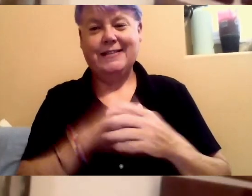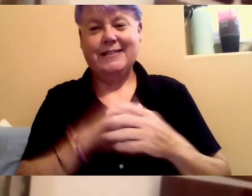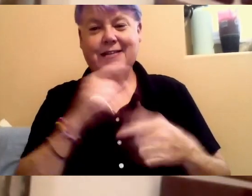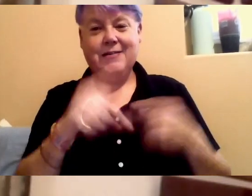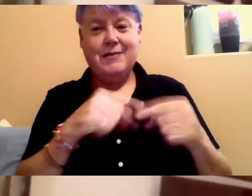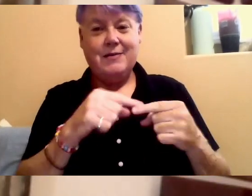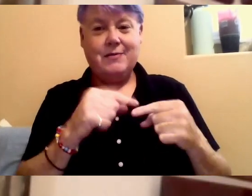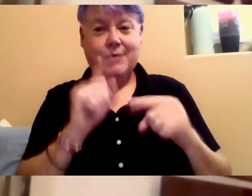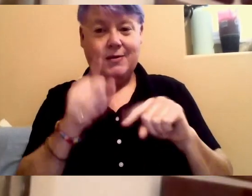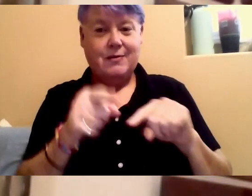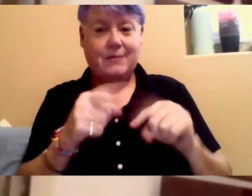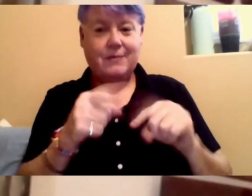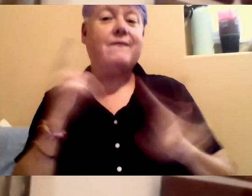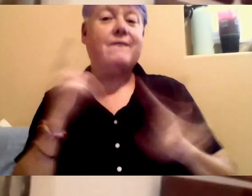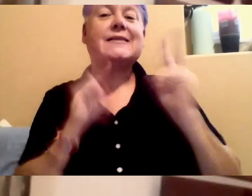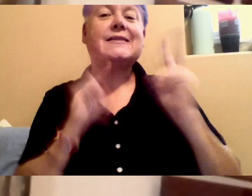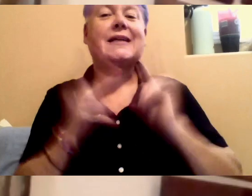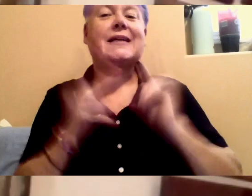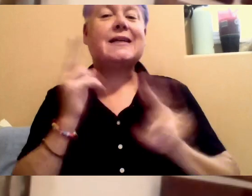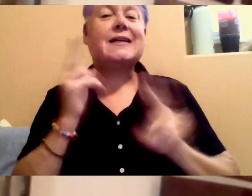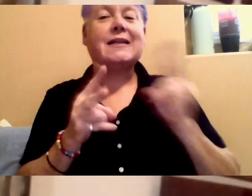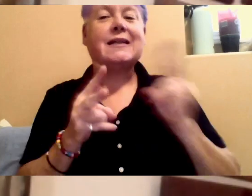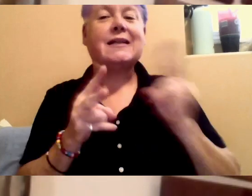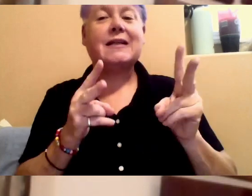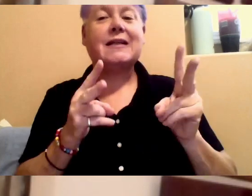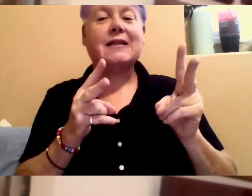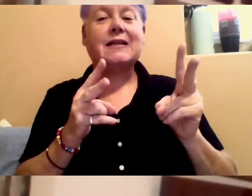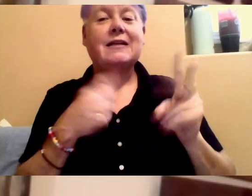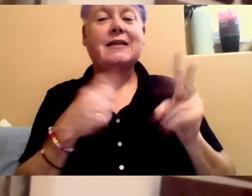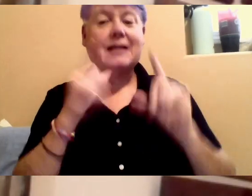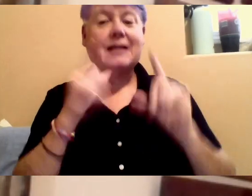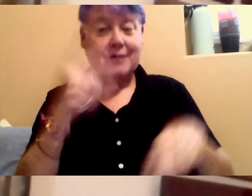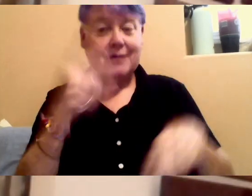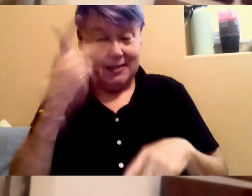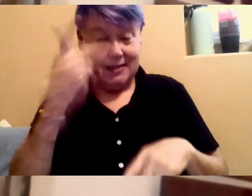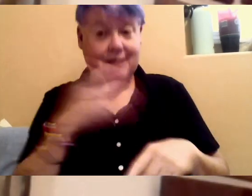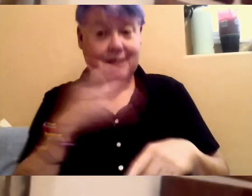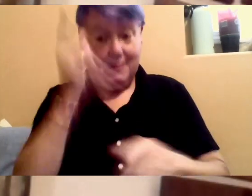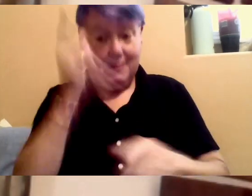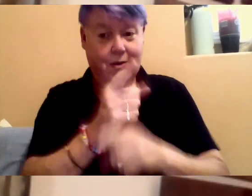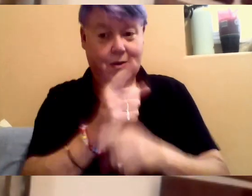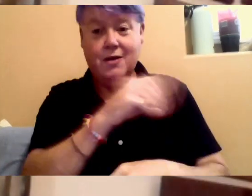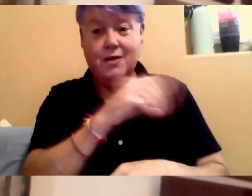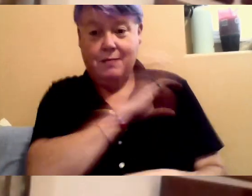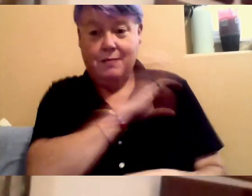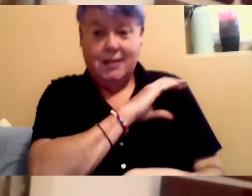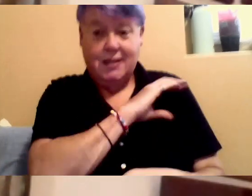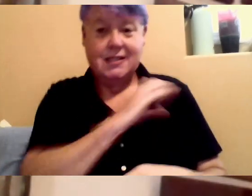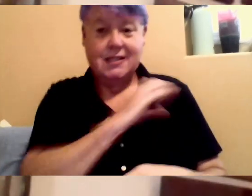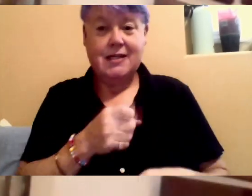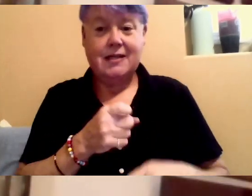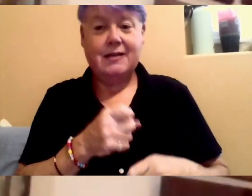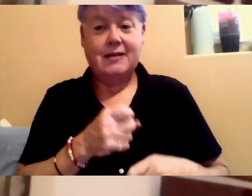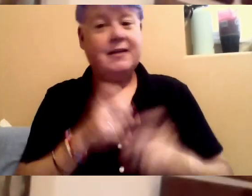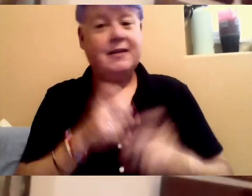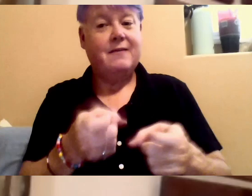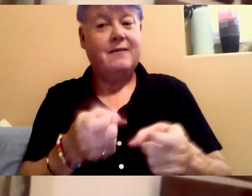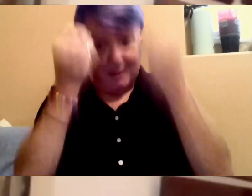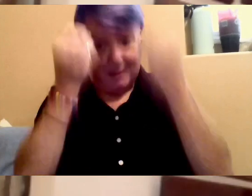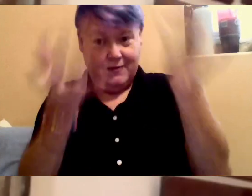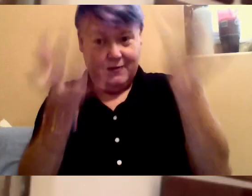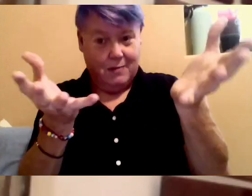over visiting, I went to see him. And he gave me information. He